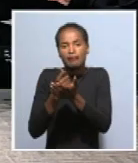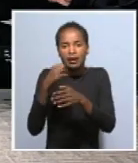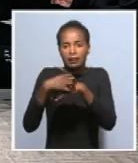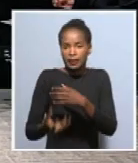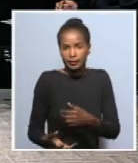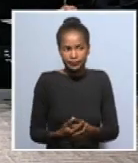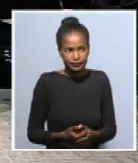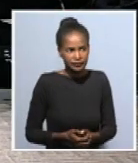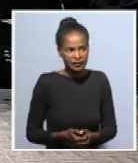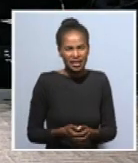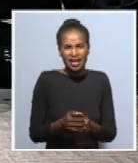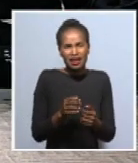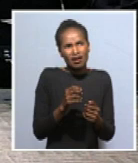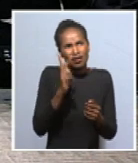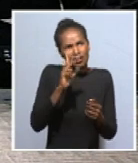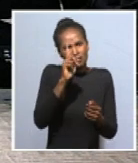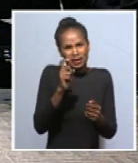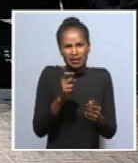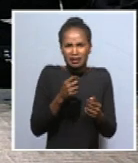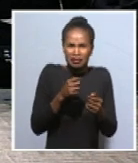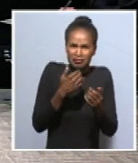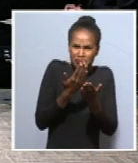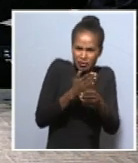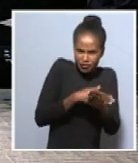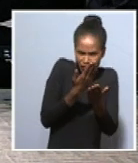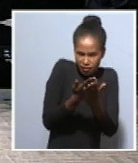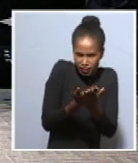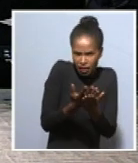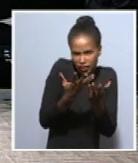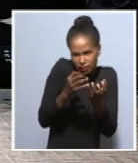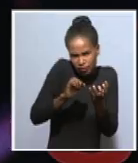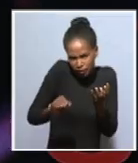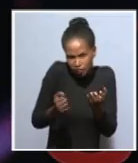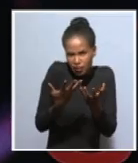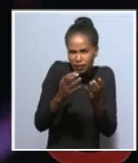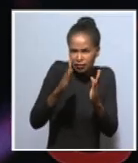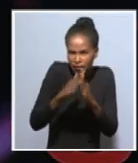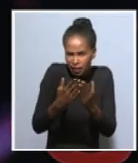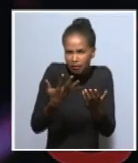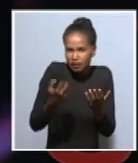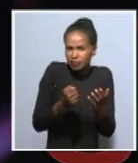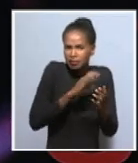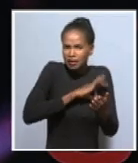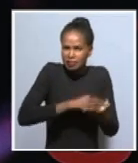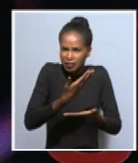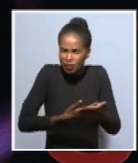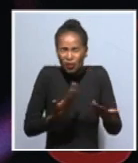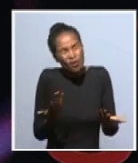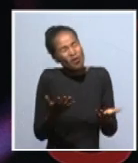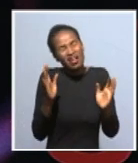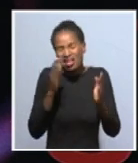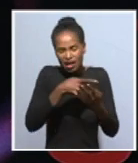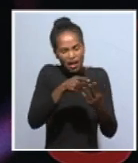about collateral. Yeah, collateral, we have basically two types of products. We have those that require